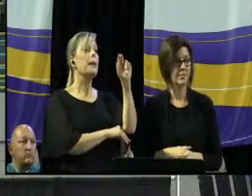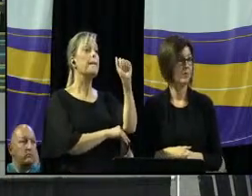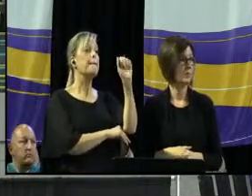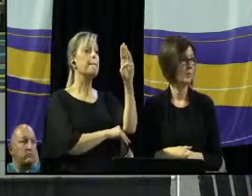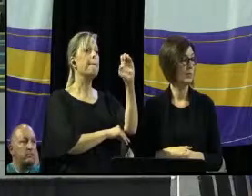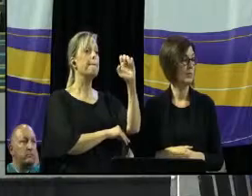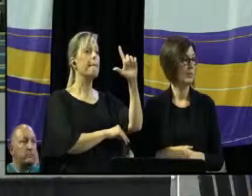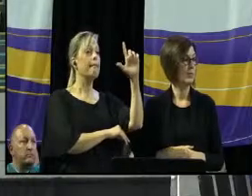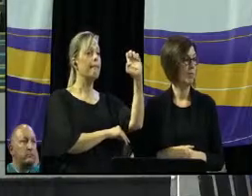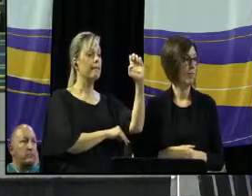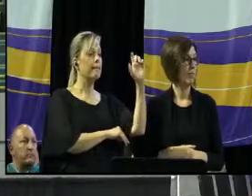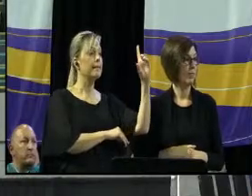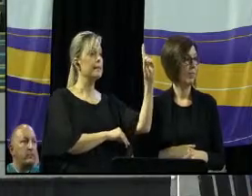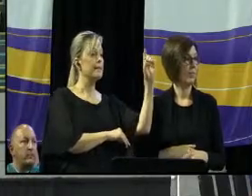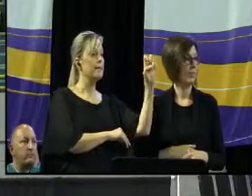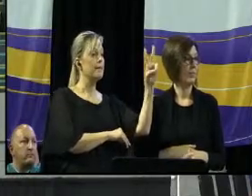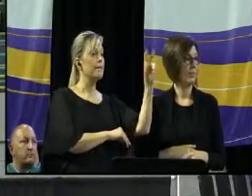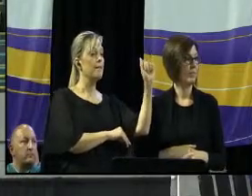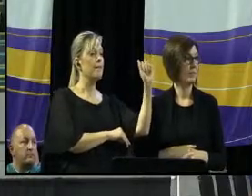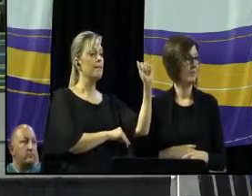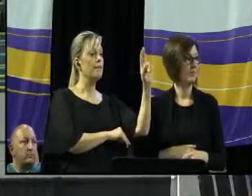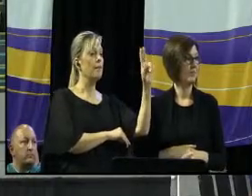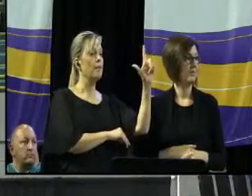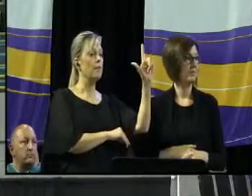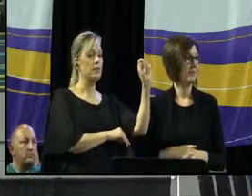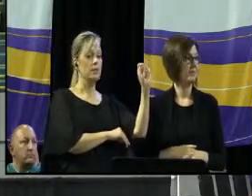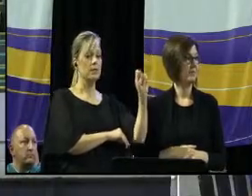Annabelle Elizabeth DeVault.